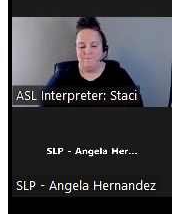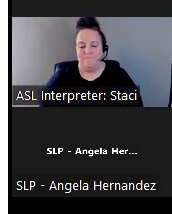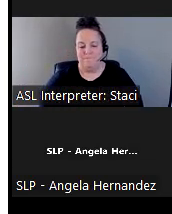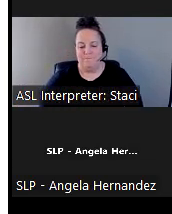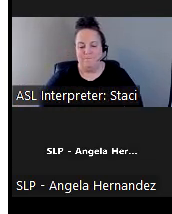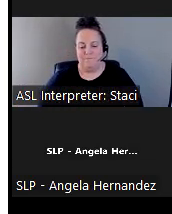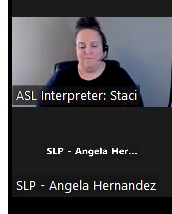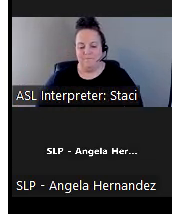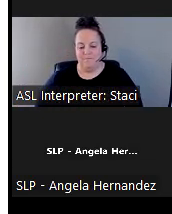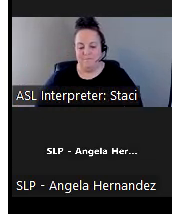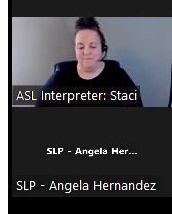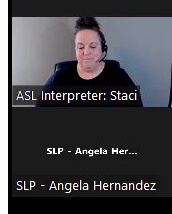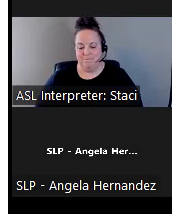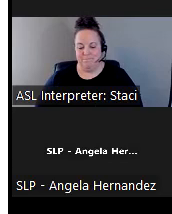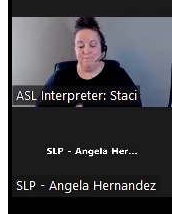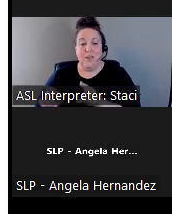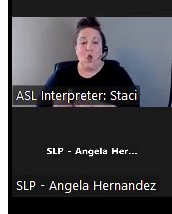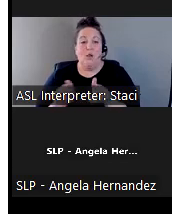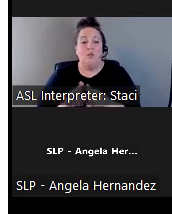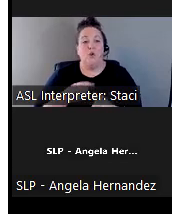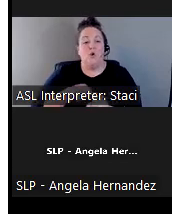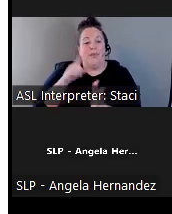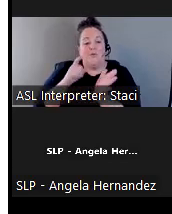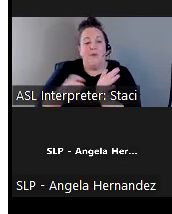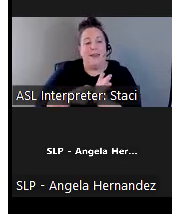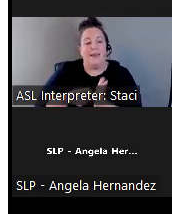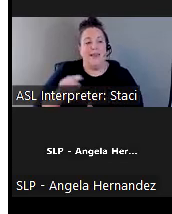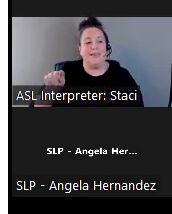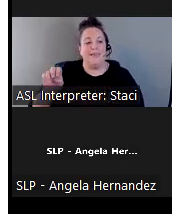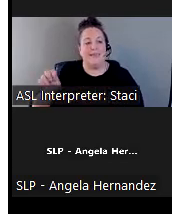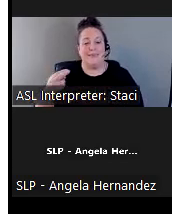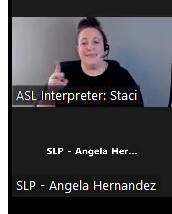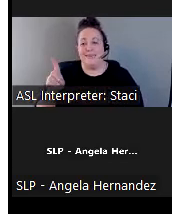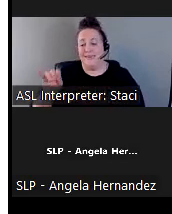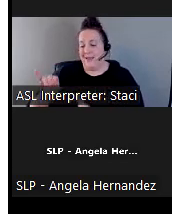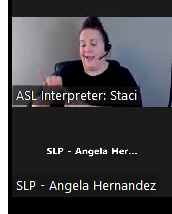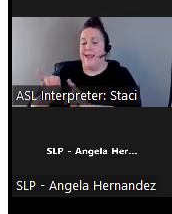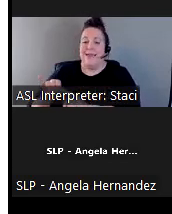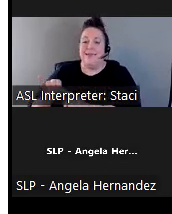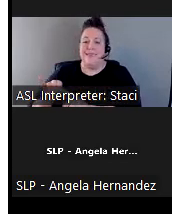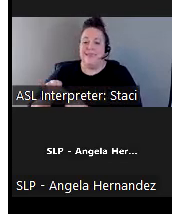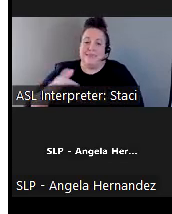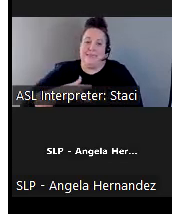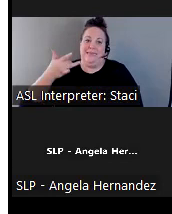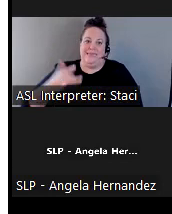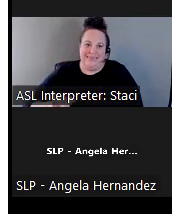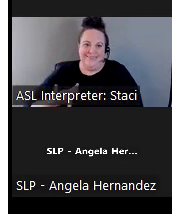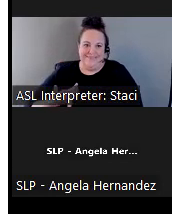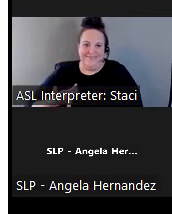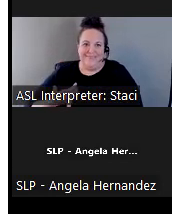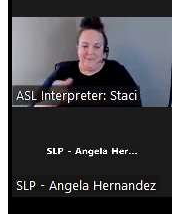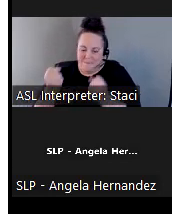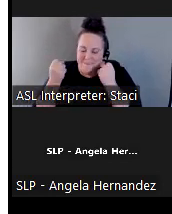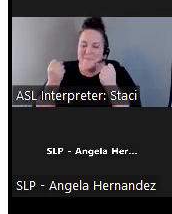We also recognize that just Teddy itself, this is a delicate multi-step